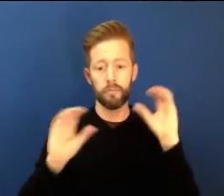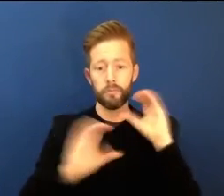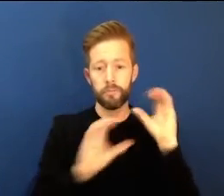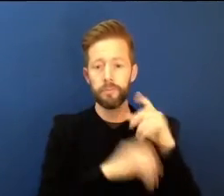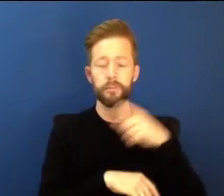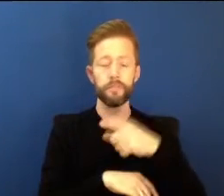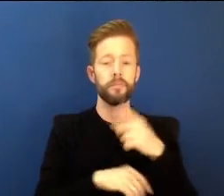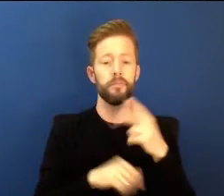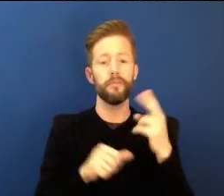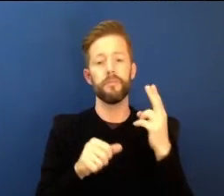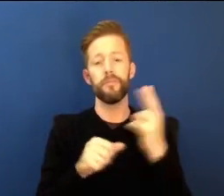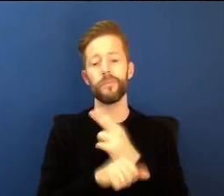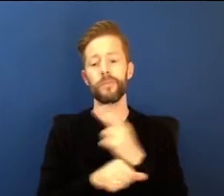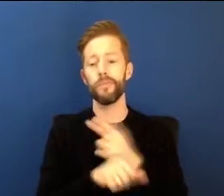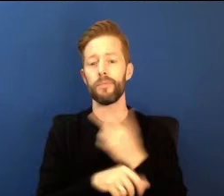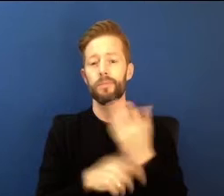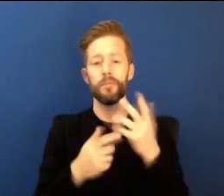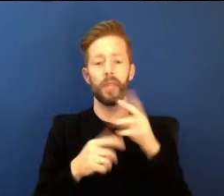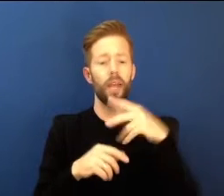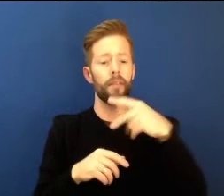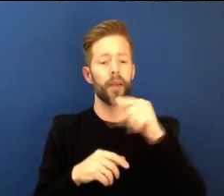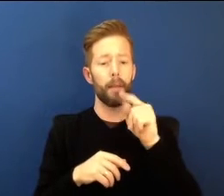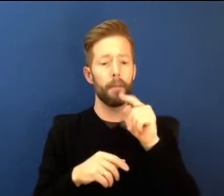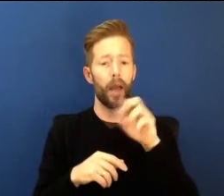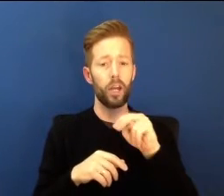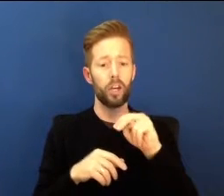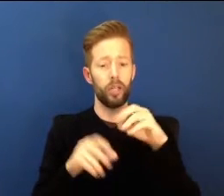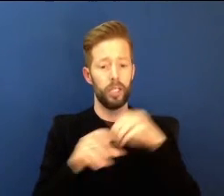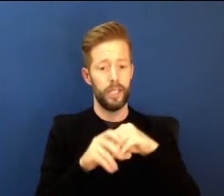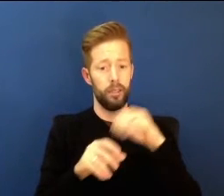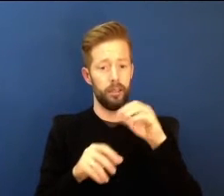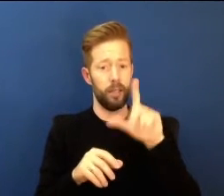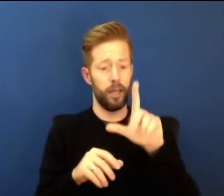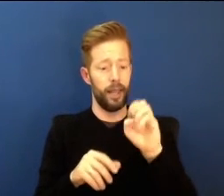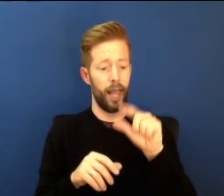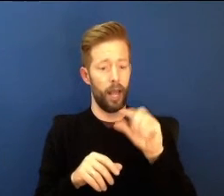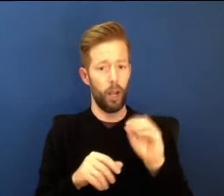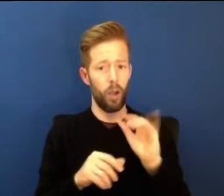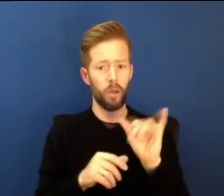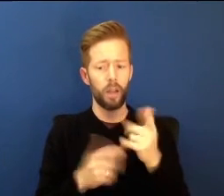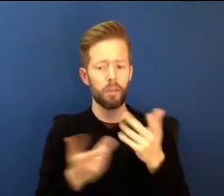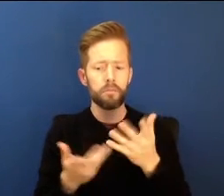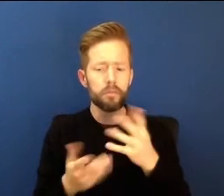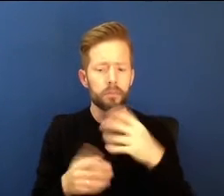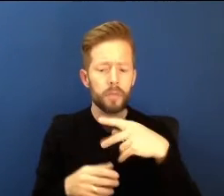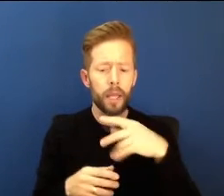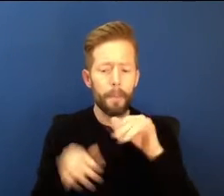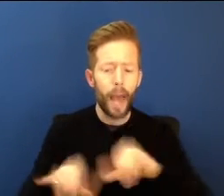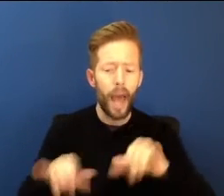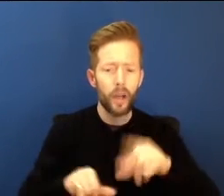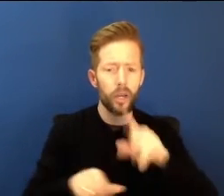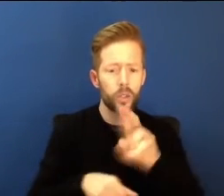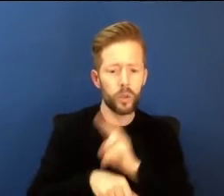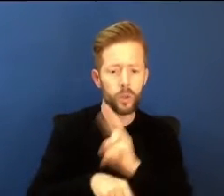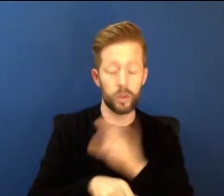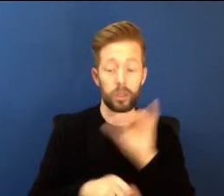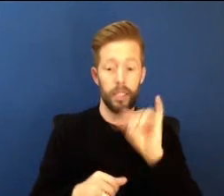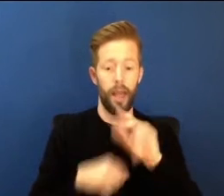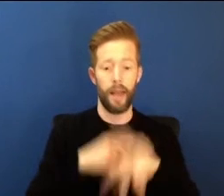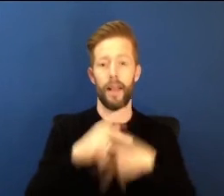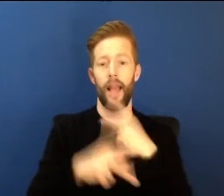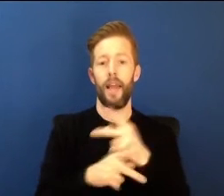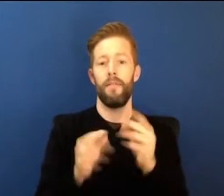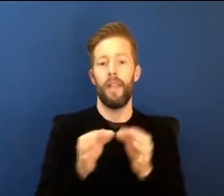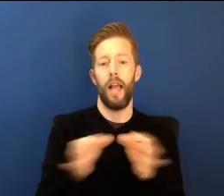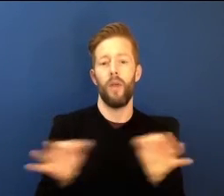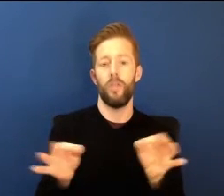look for the patterns if they're using Legos. Look for the patterns in Legos. So, what was the pattern that you used to make that? Right. And using